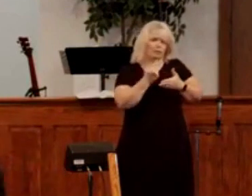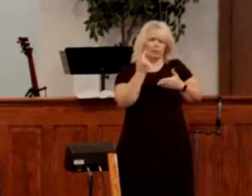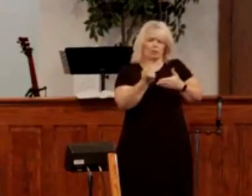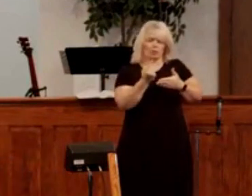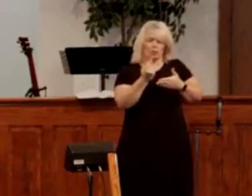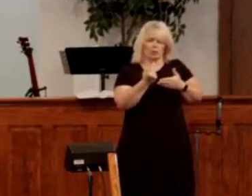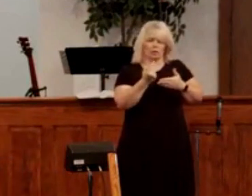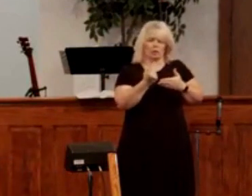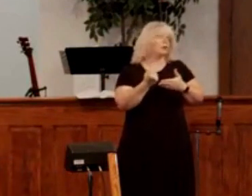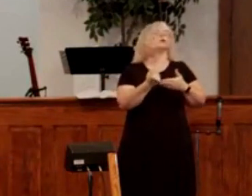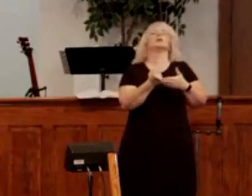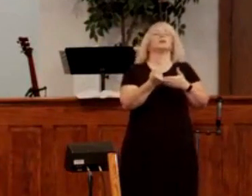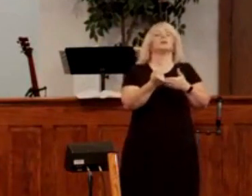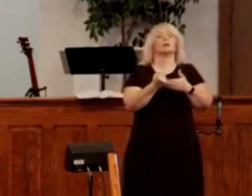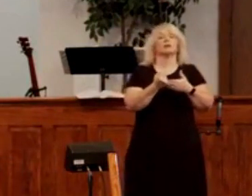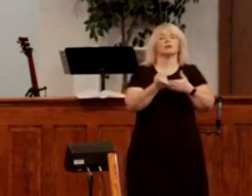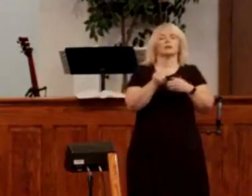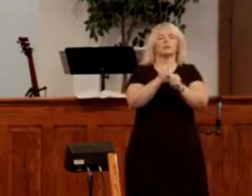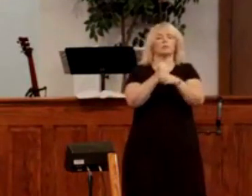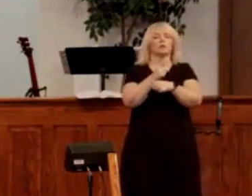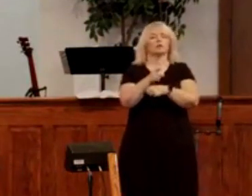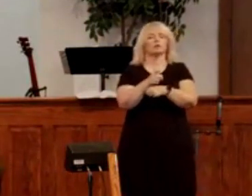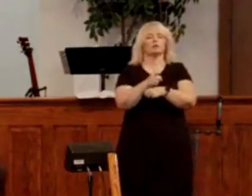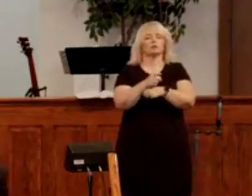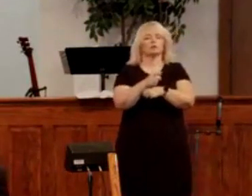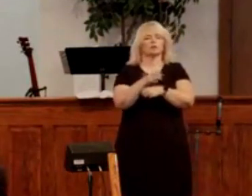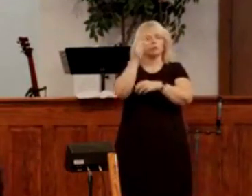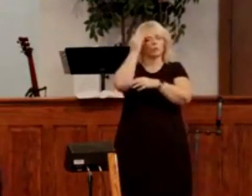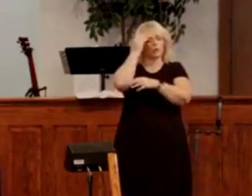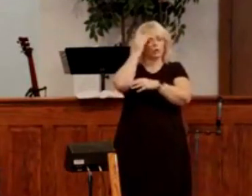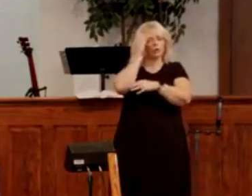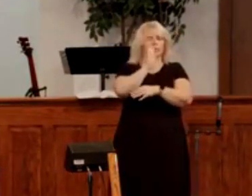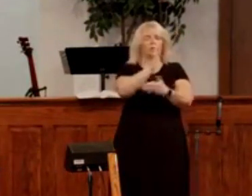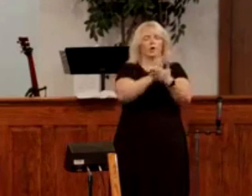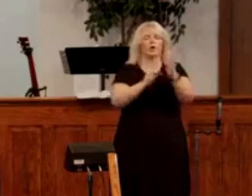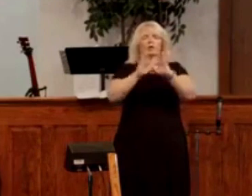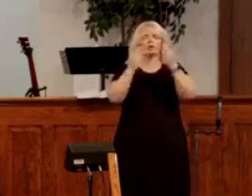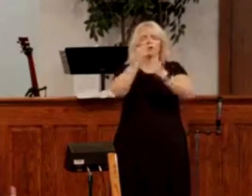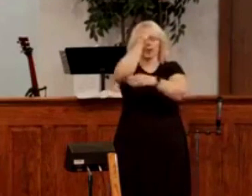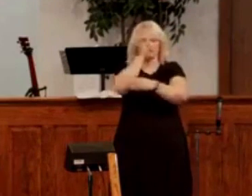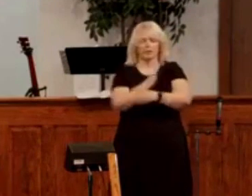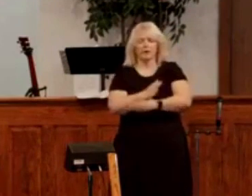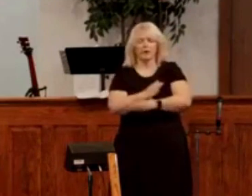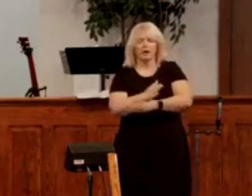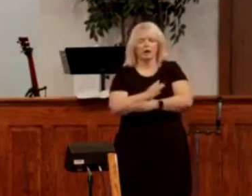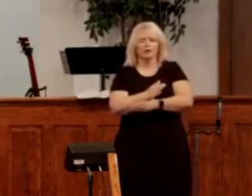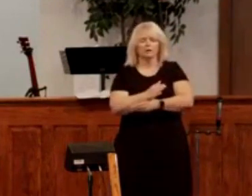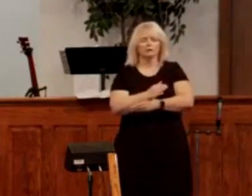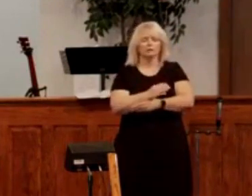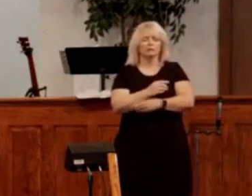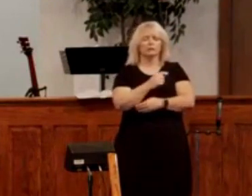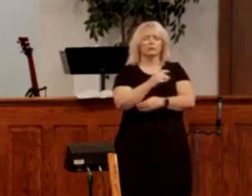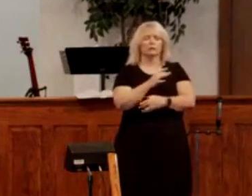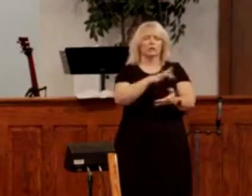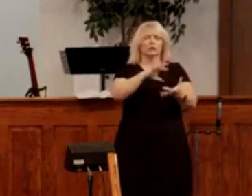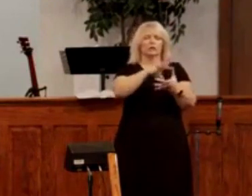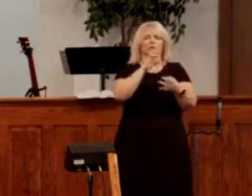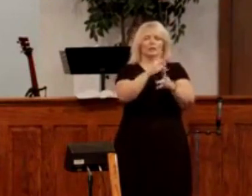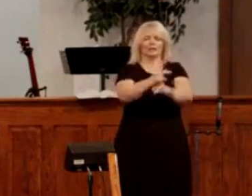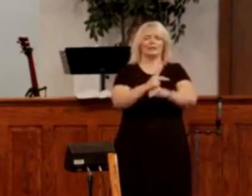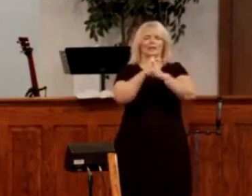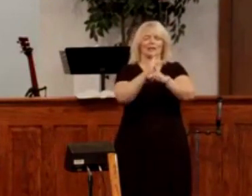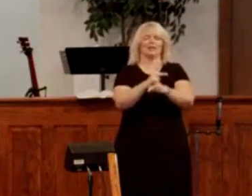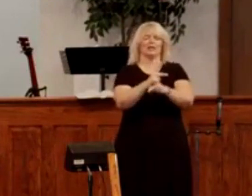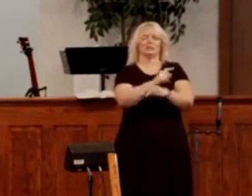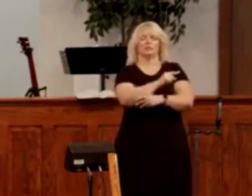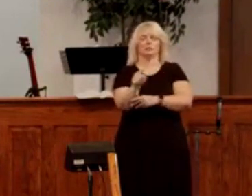identifies you in the family of God. He is that namesake for you. He identifies you. He seals you. And the wording is like